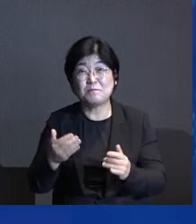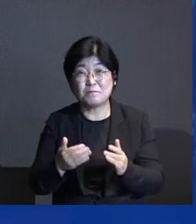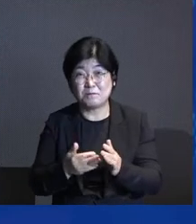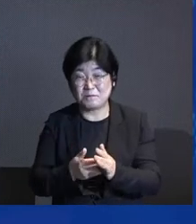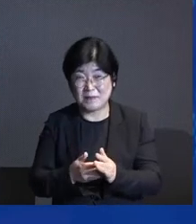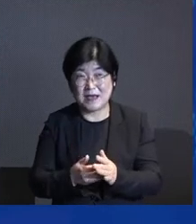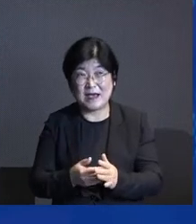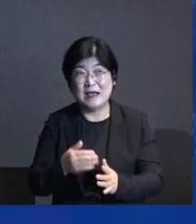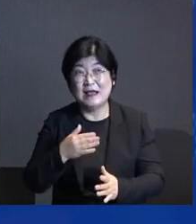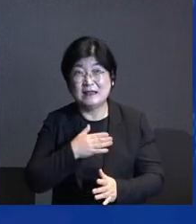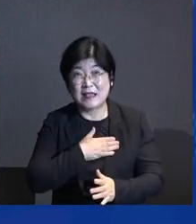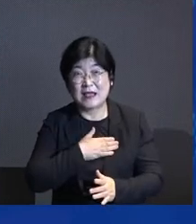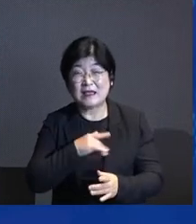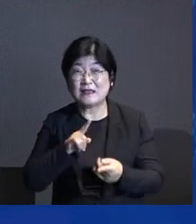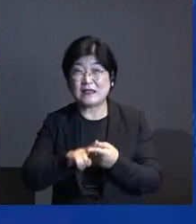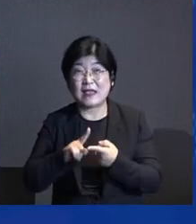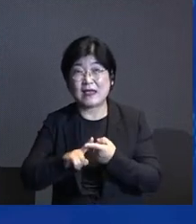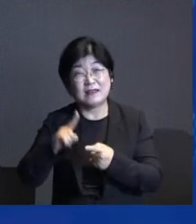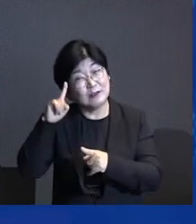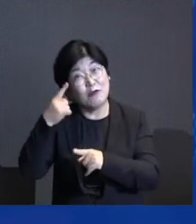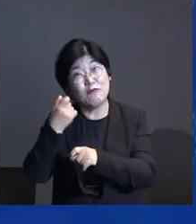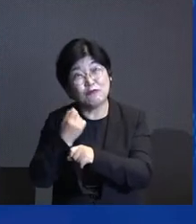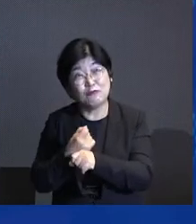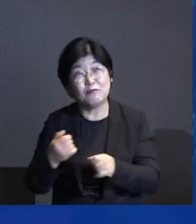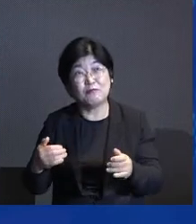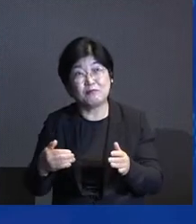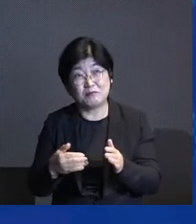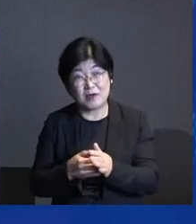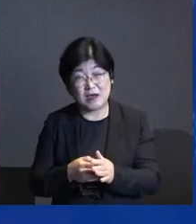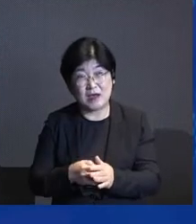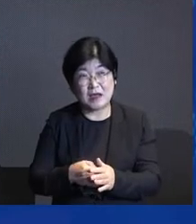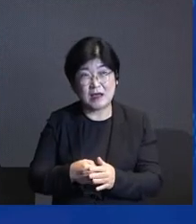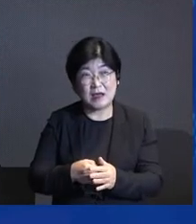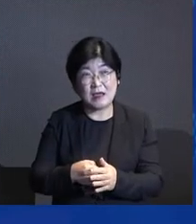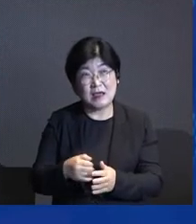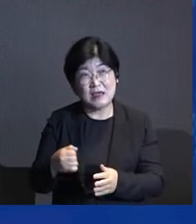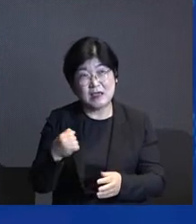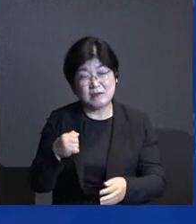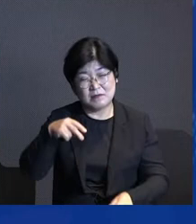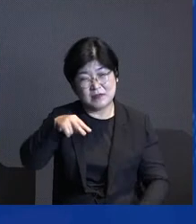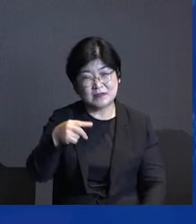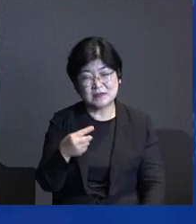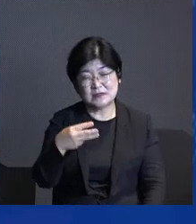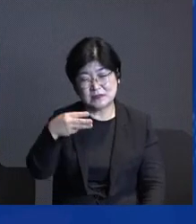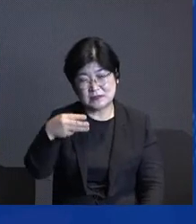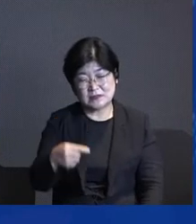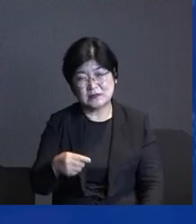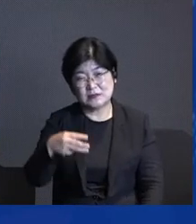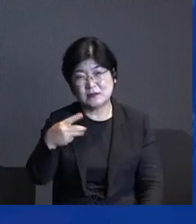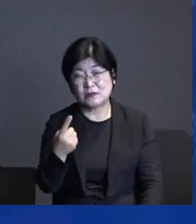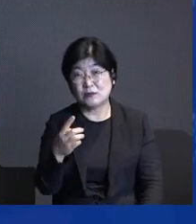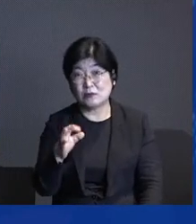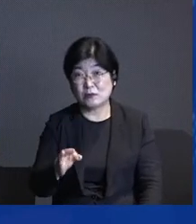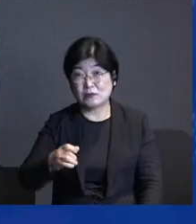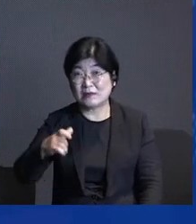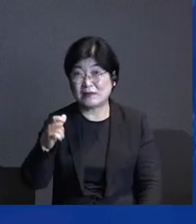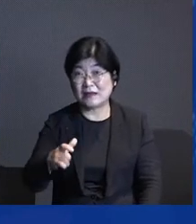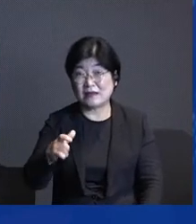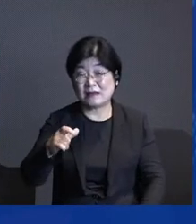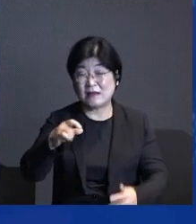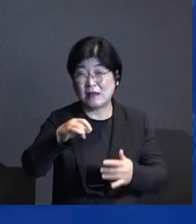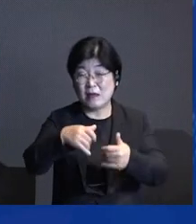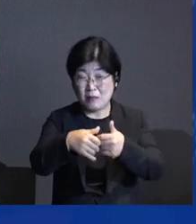study, knowledge management, and cultivate knowledge from them. So for today's presentation, I would like to share with